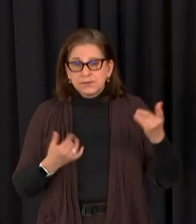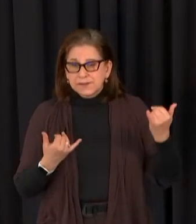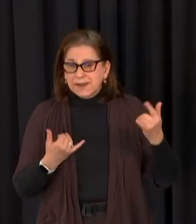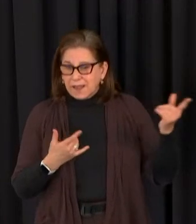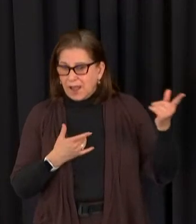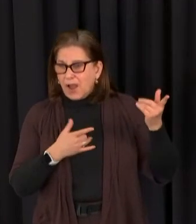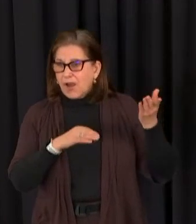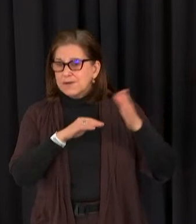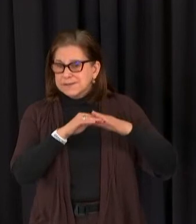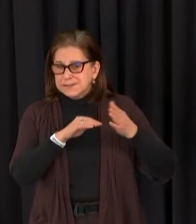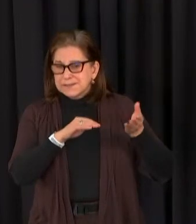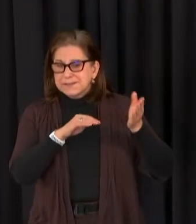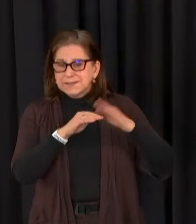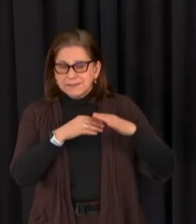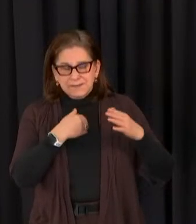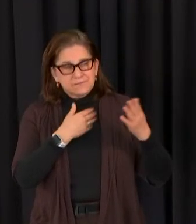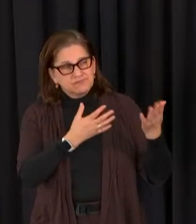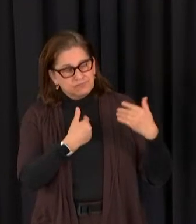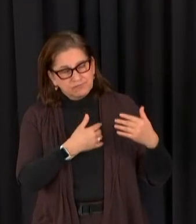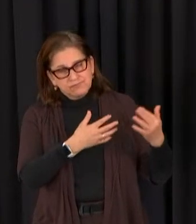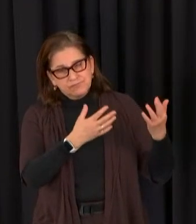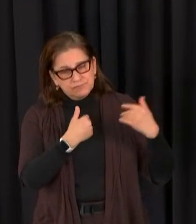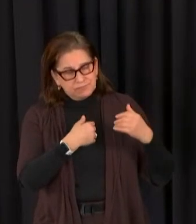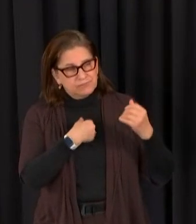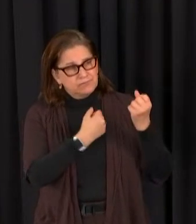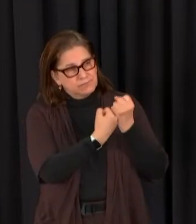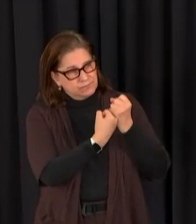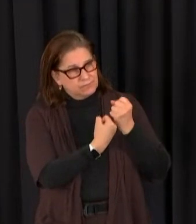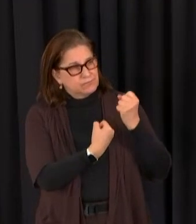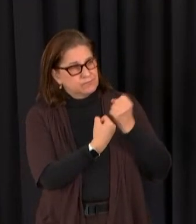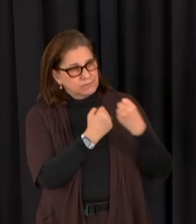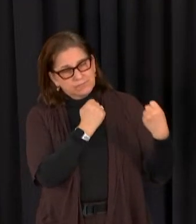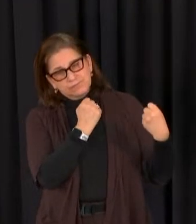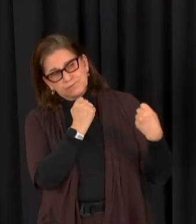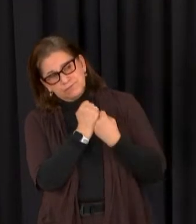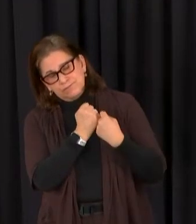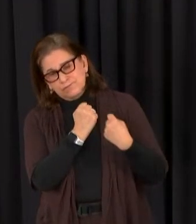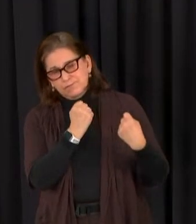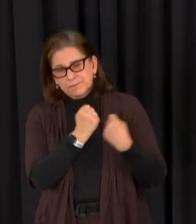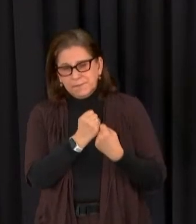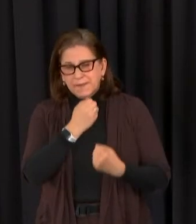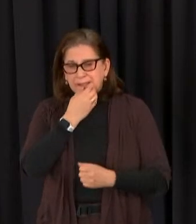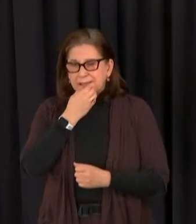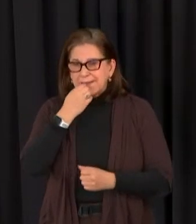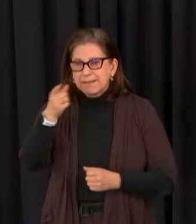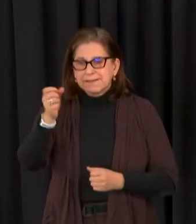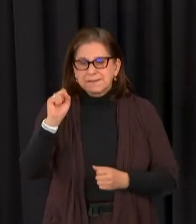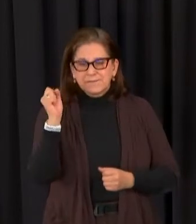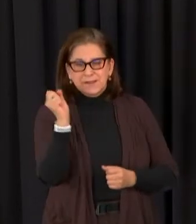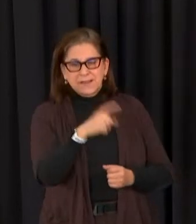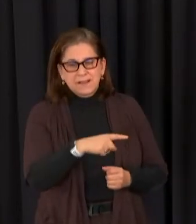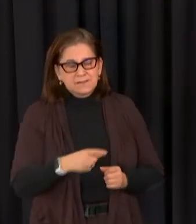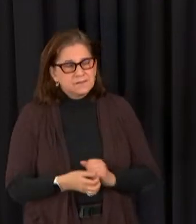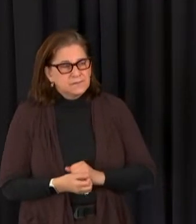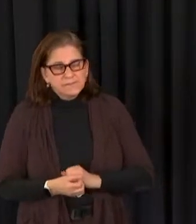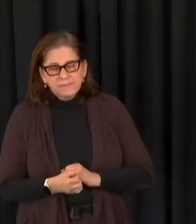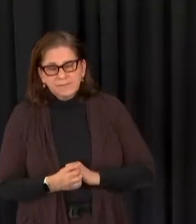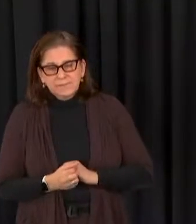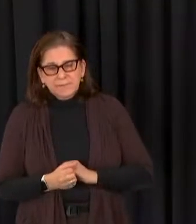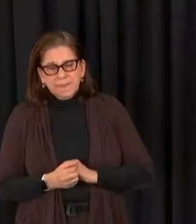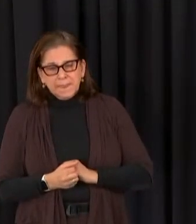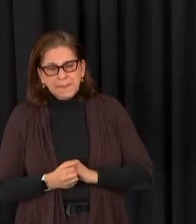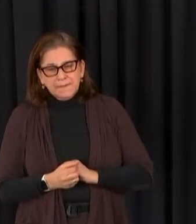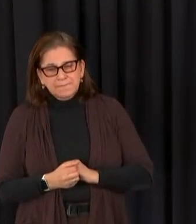continuing to push on all fronts. follow-up, since you mentioned Biden, the administration. I saw your